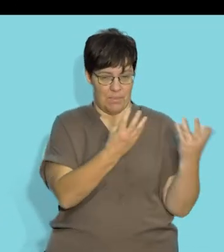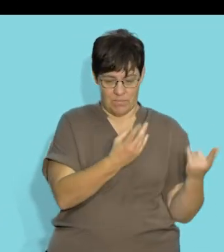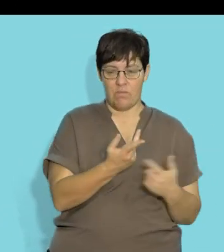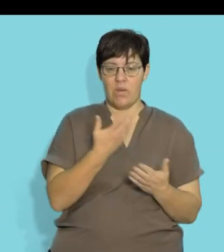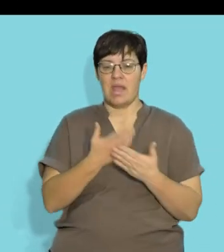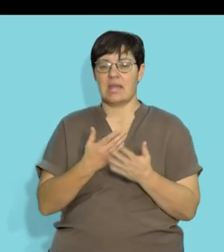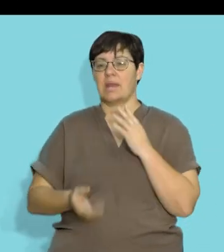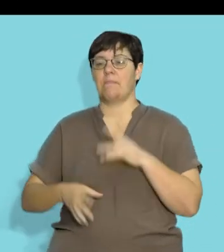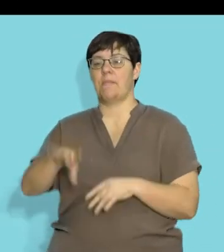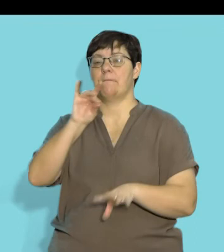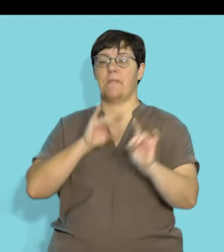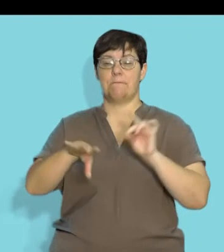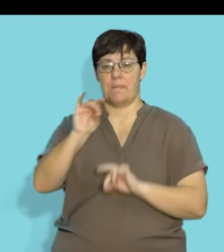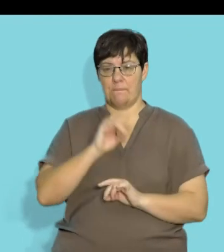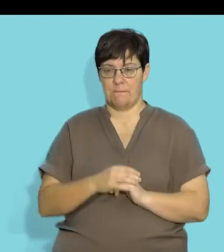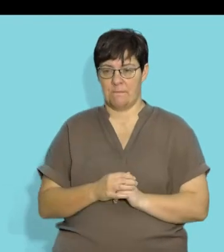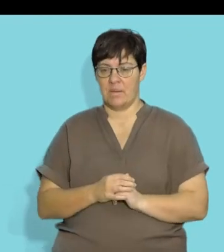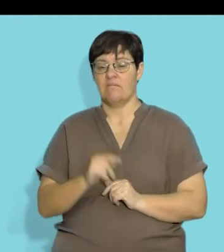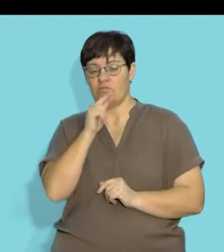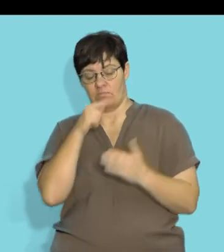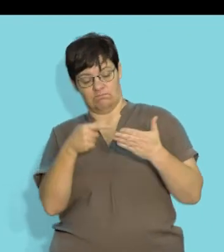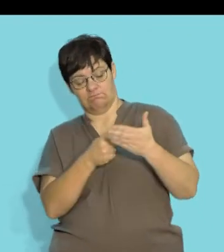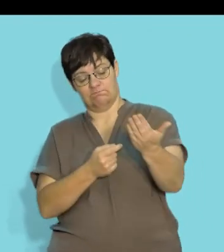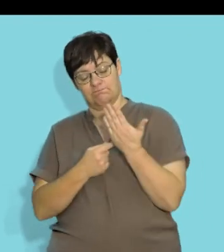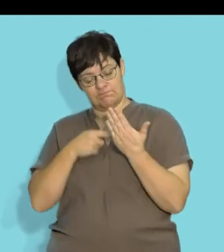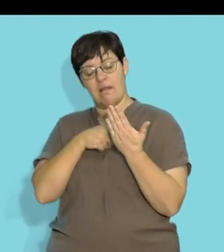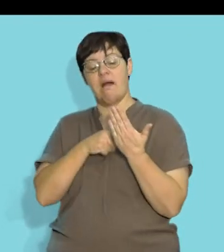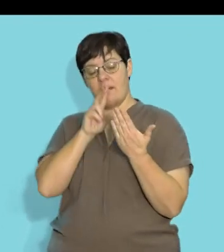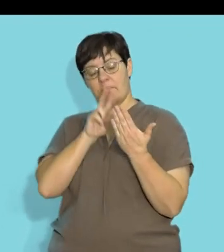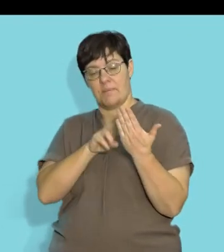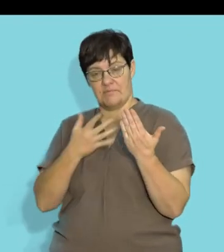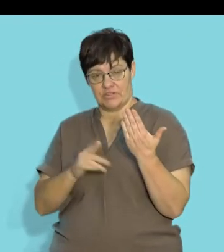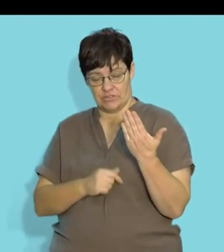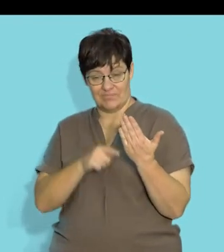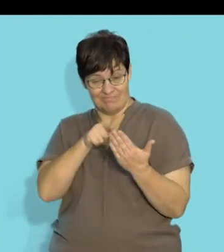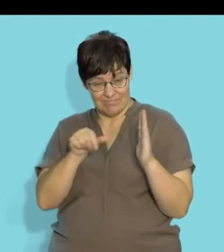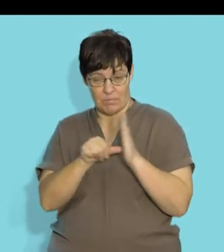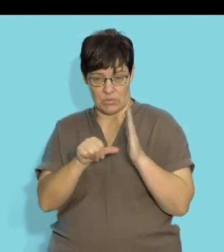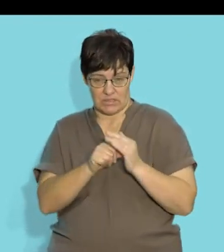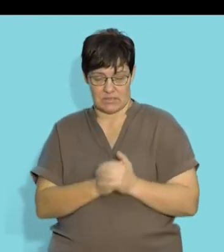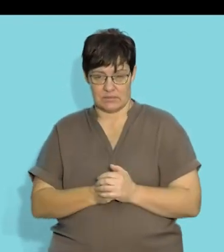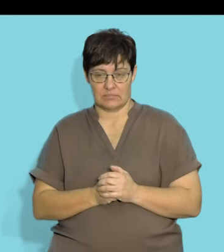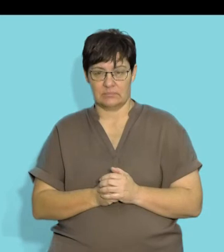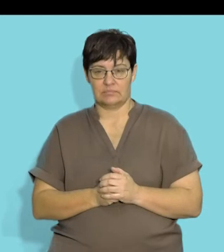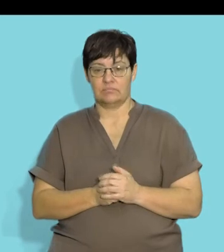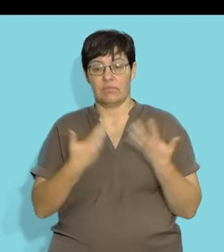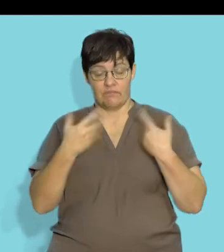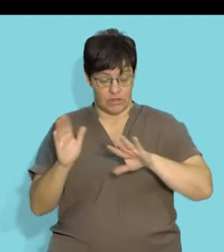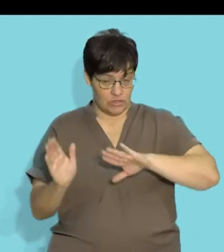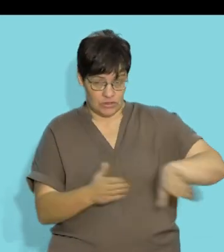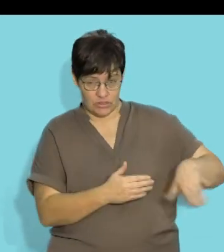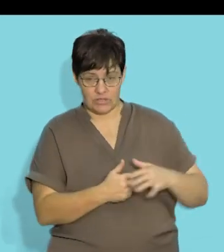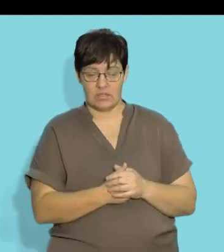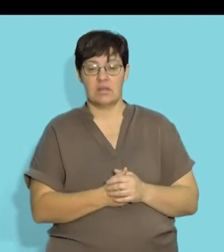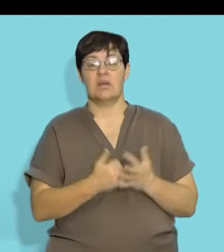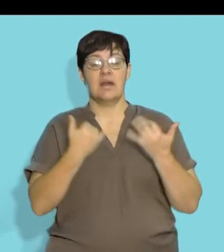immediately pick up from, the story that is given to us. Very, very important, right? And then once we've done that,